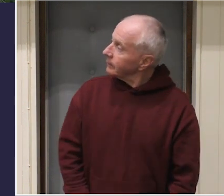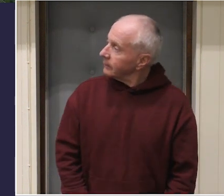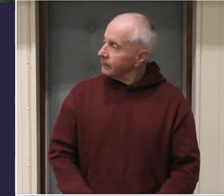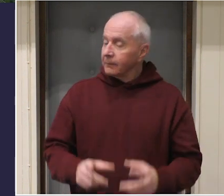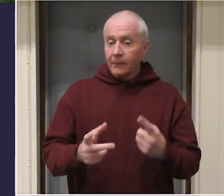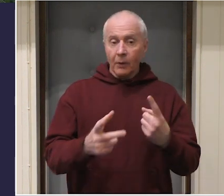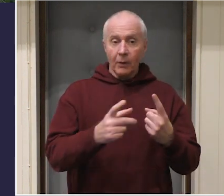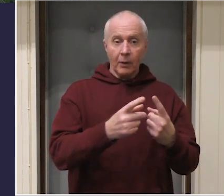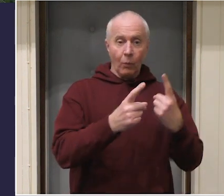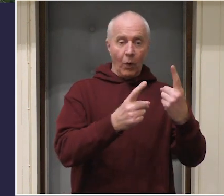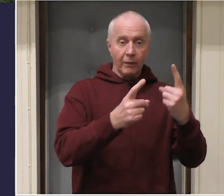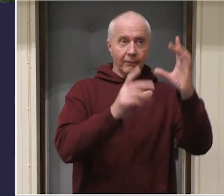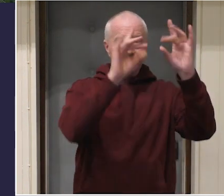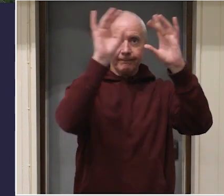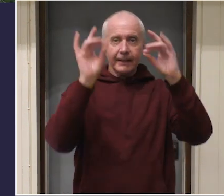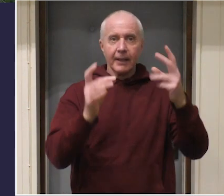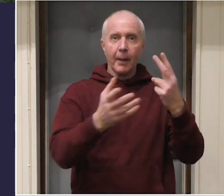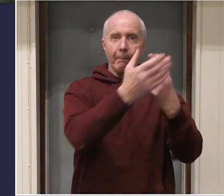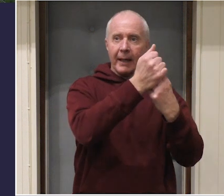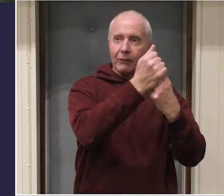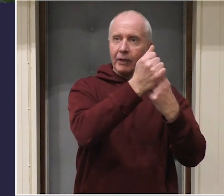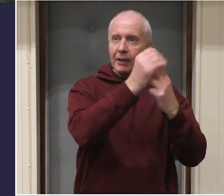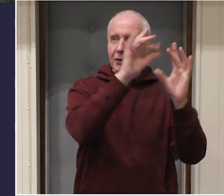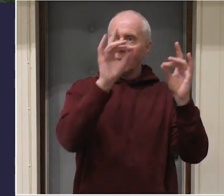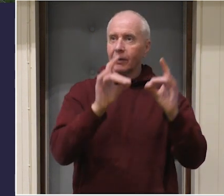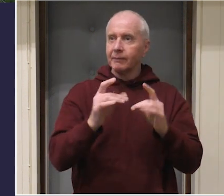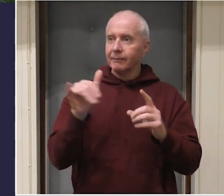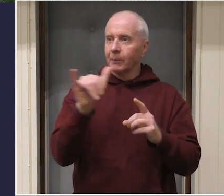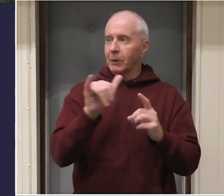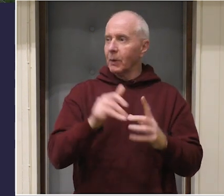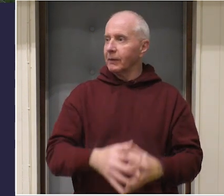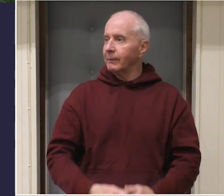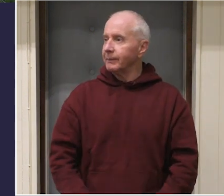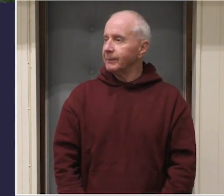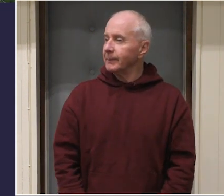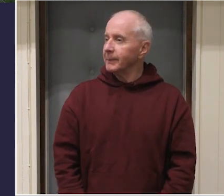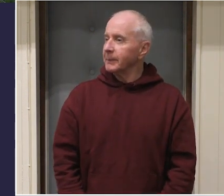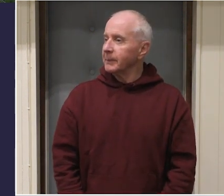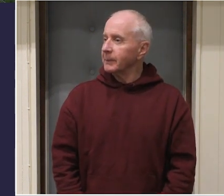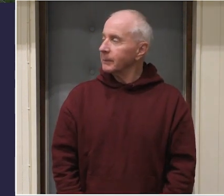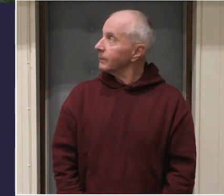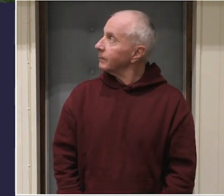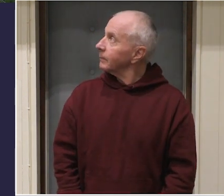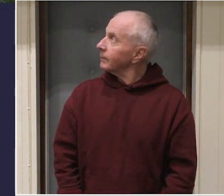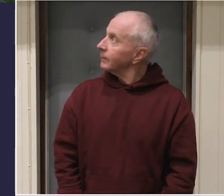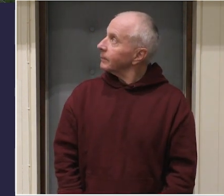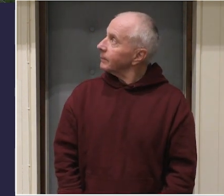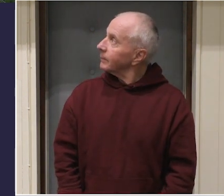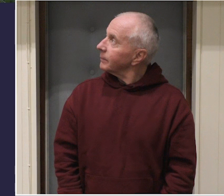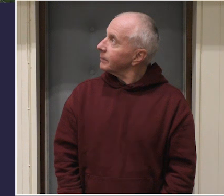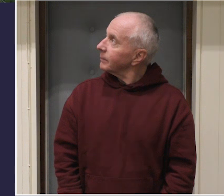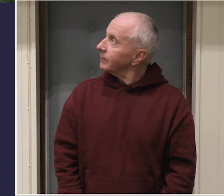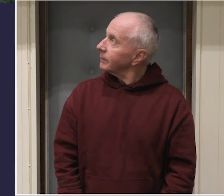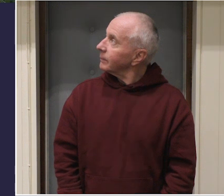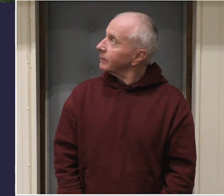binary star. Anybody want to take a guess? Yes? It's the second one up at the